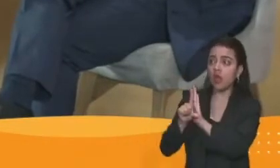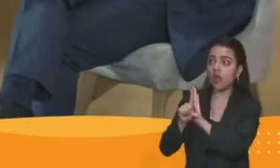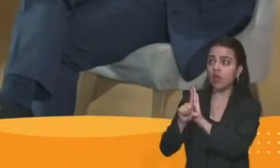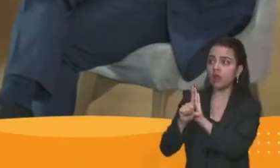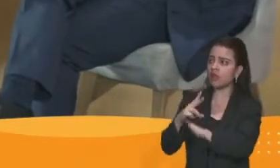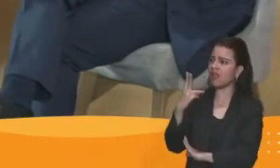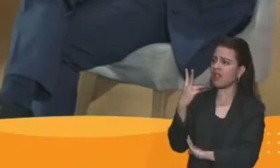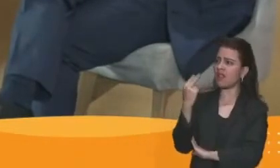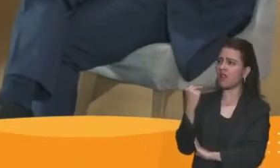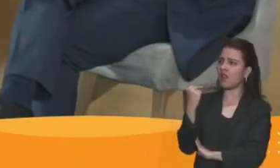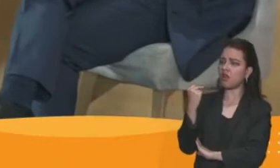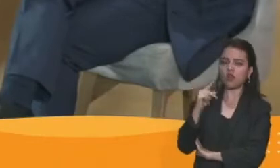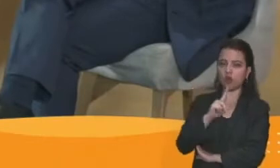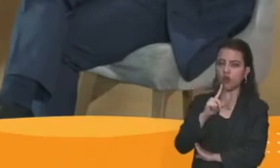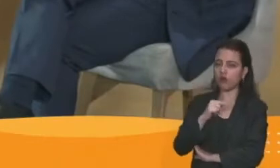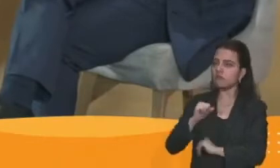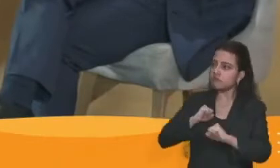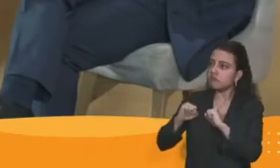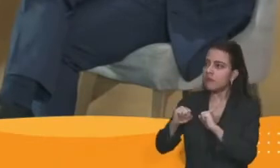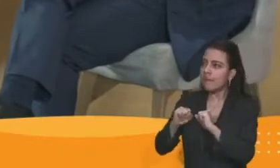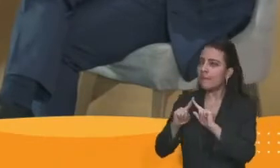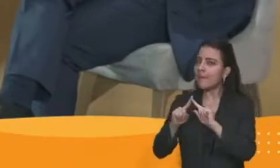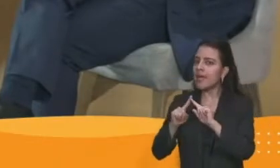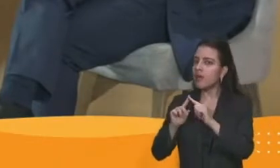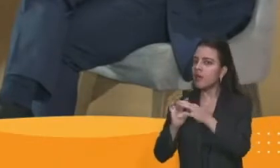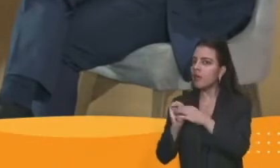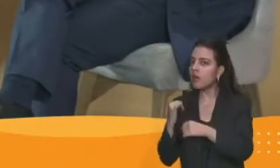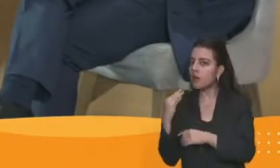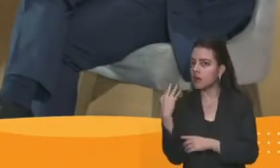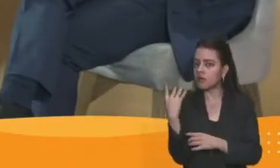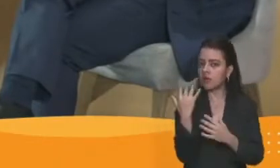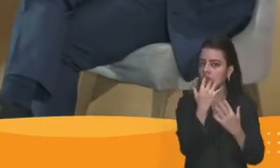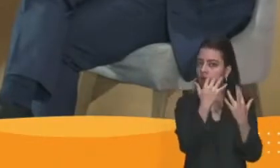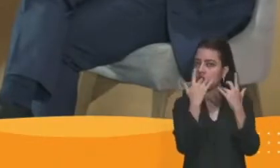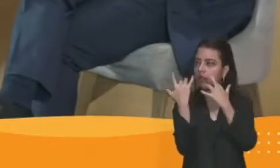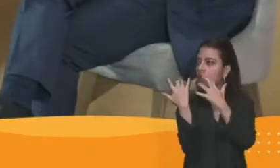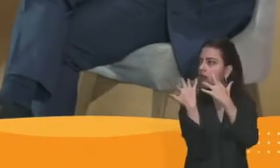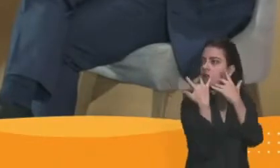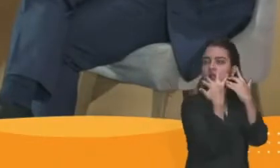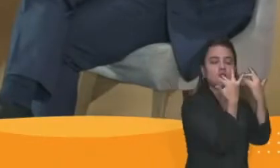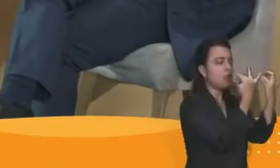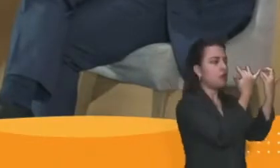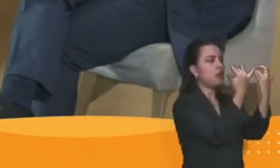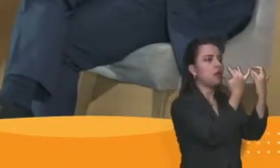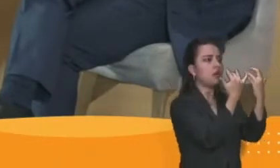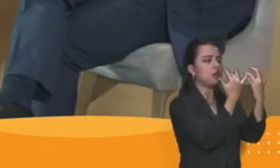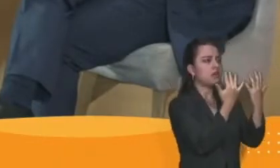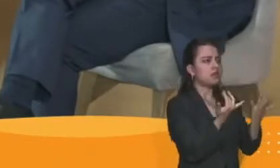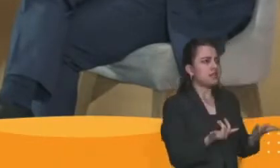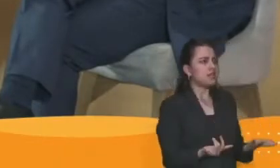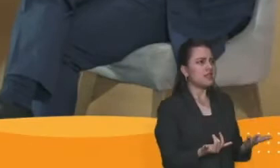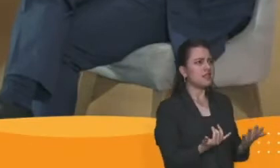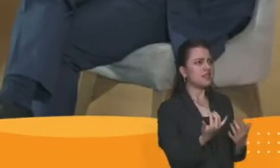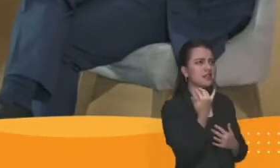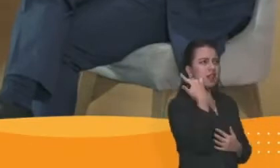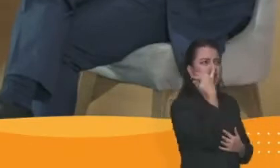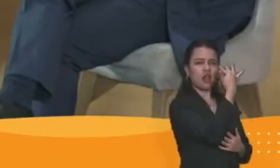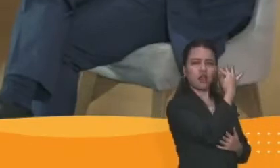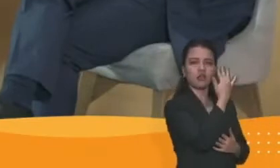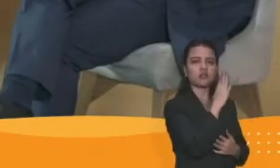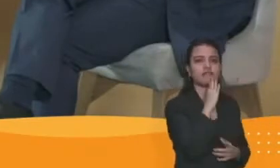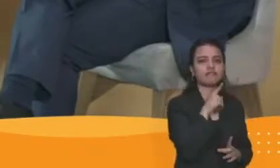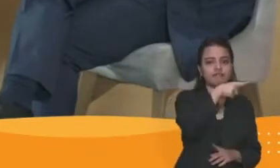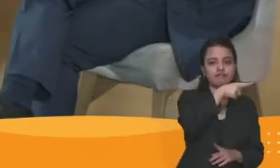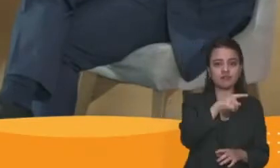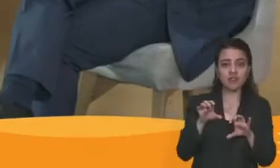criminal enterprise also dedicated to illegal extraction. As a Ministry of Mines and Energy, we have to do everything possible in